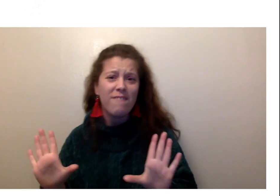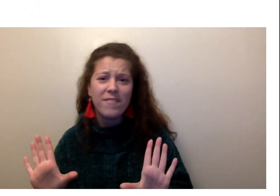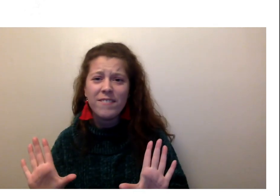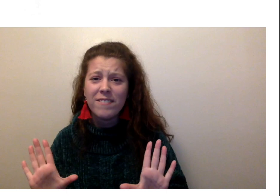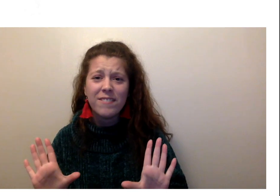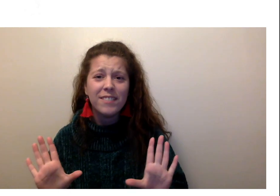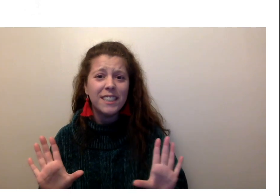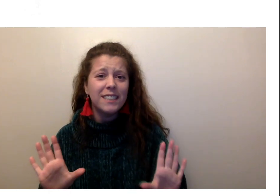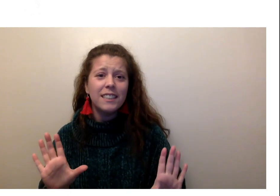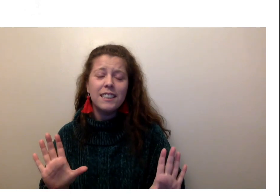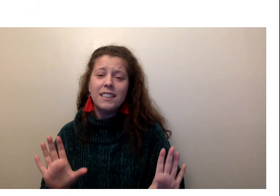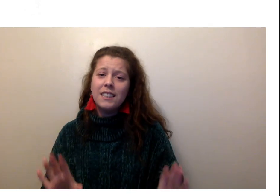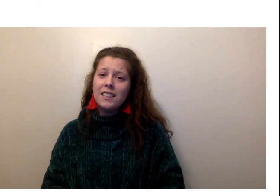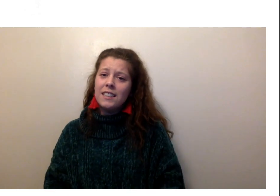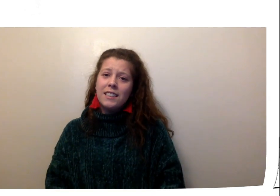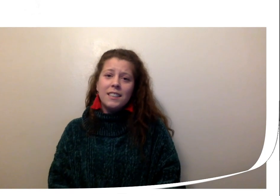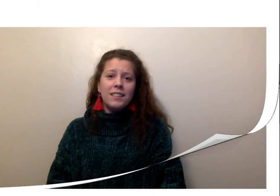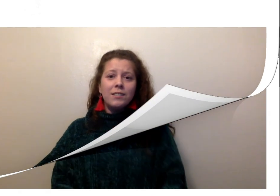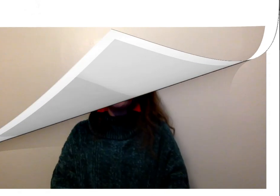idea.